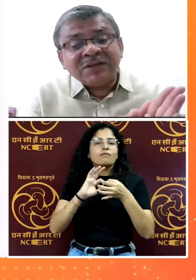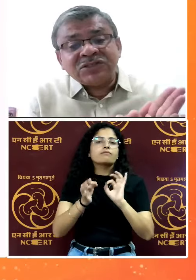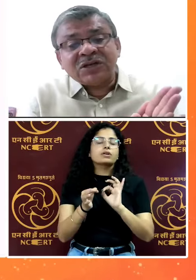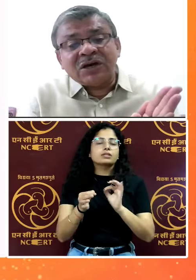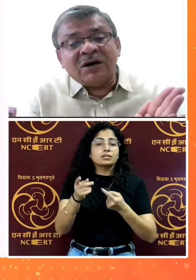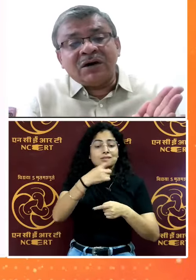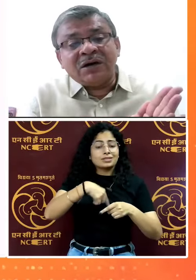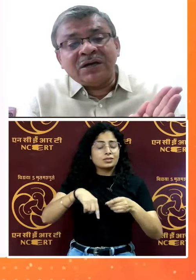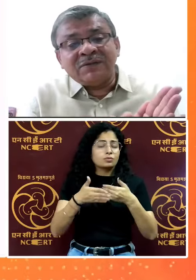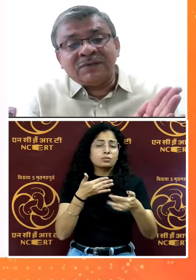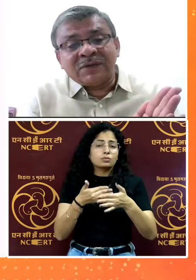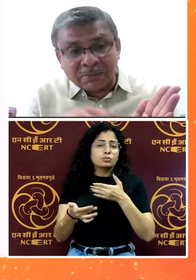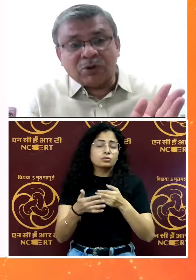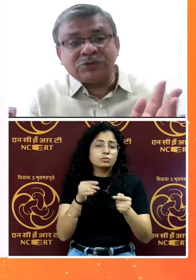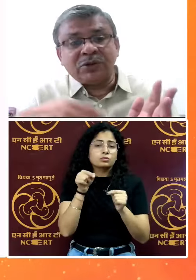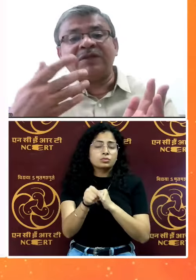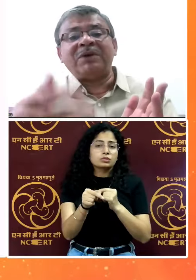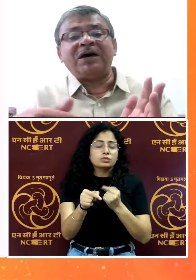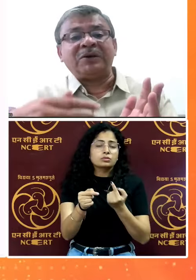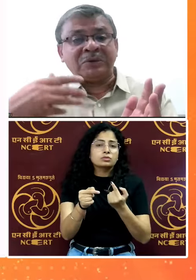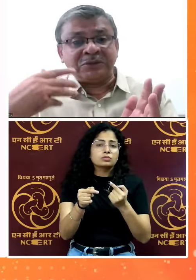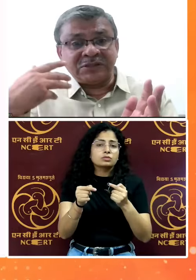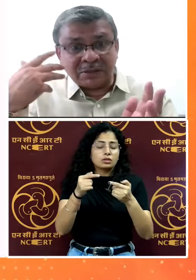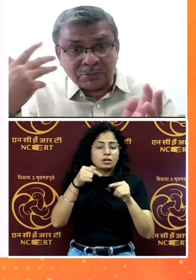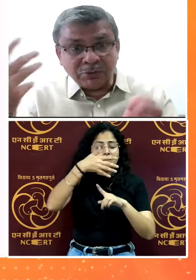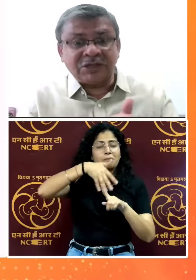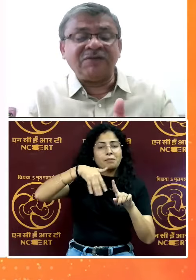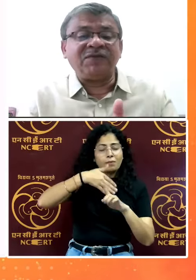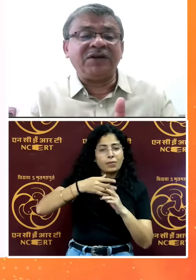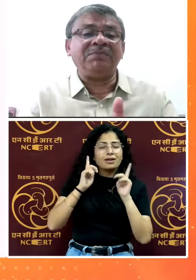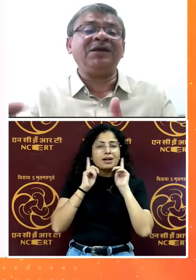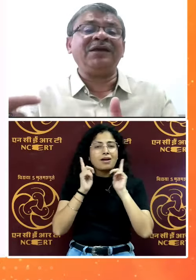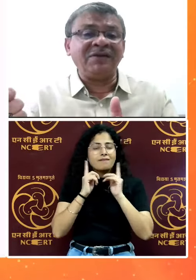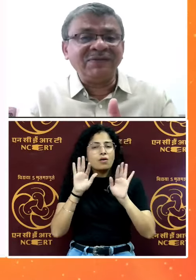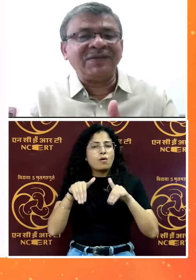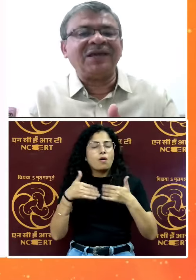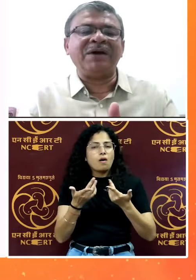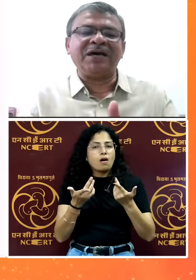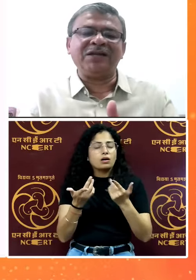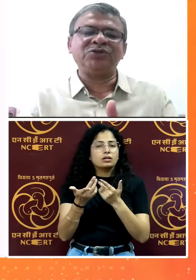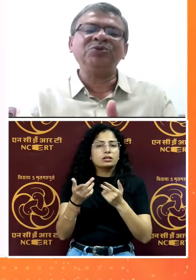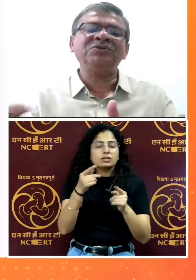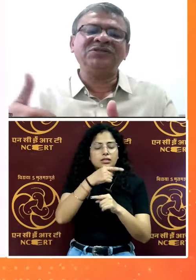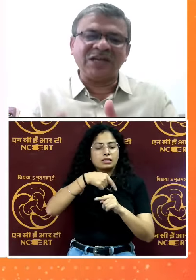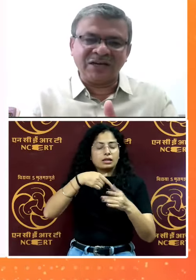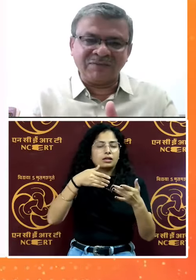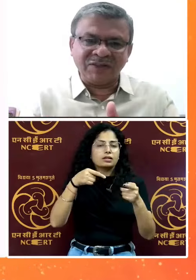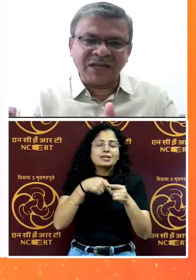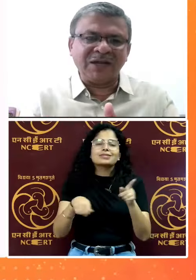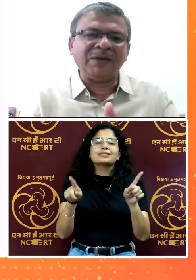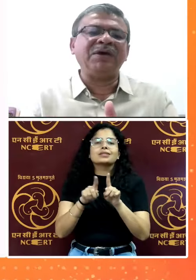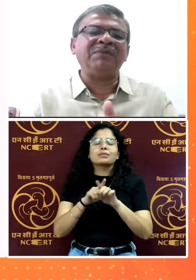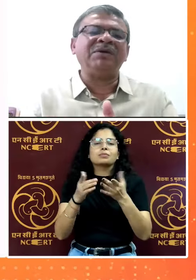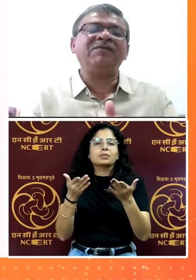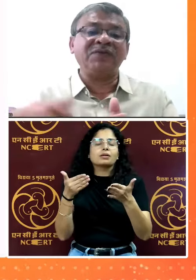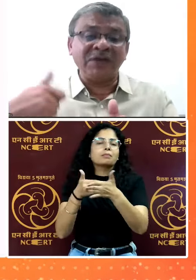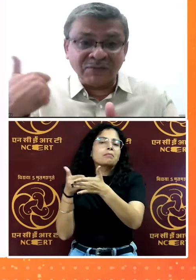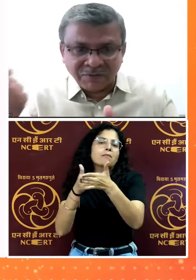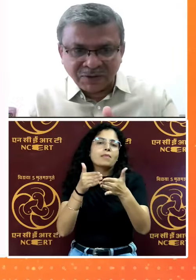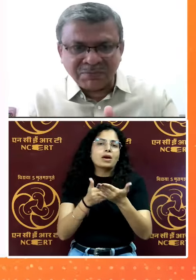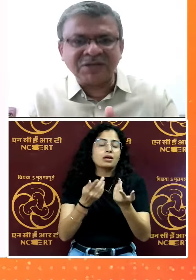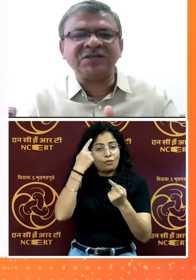anything which is above, so if the background noise is above 35 dB, it is a barrier to children with hearing impairment.